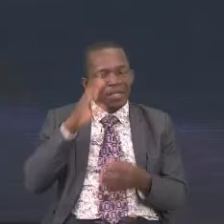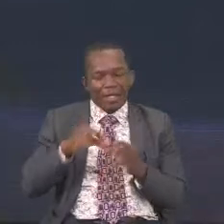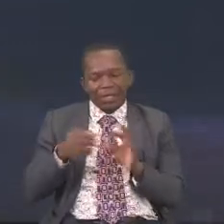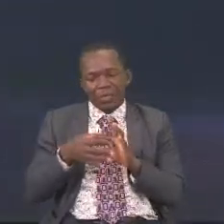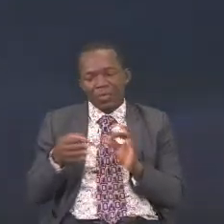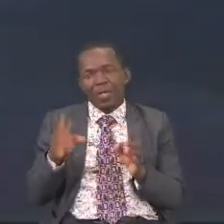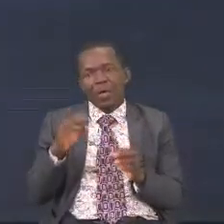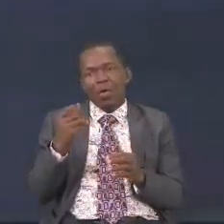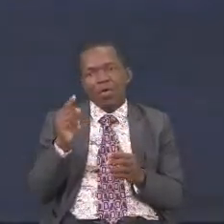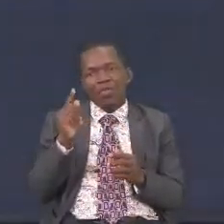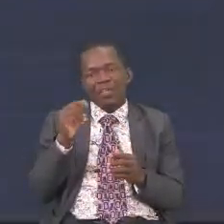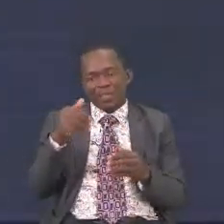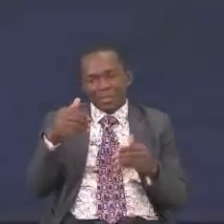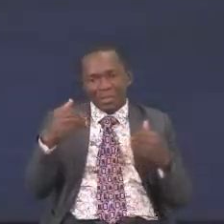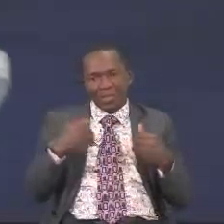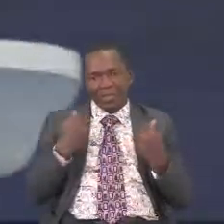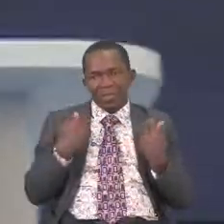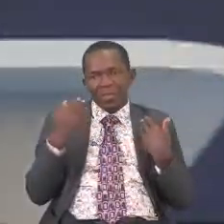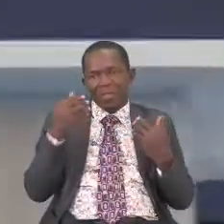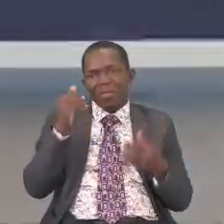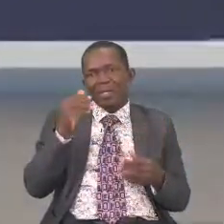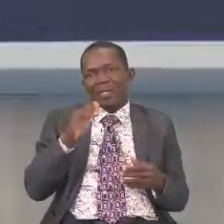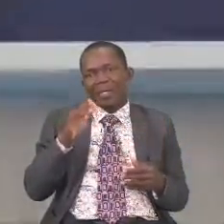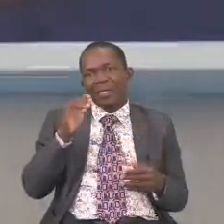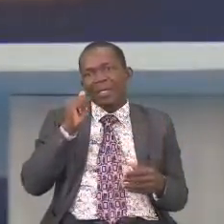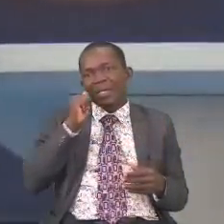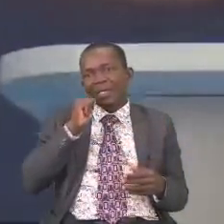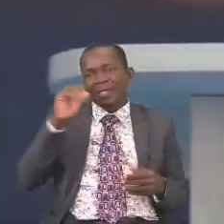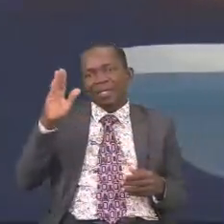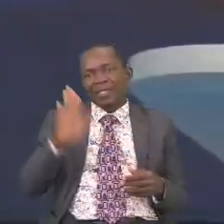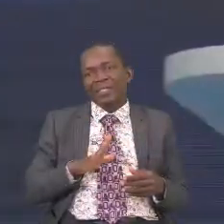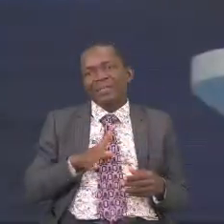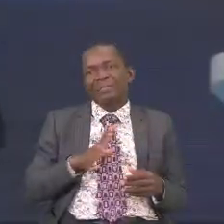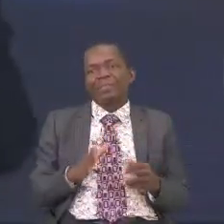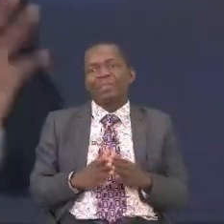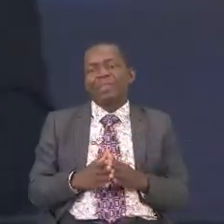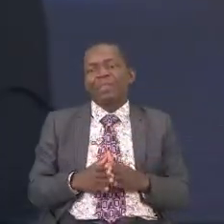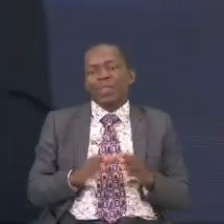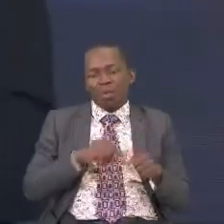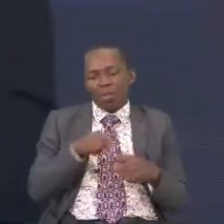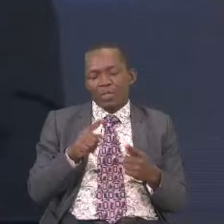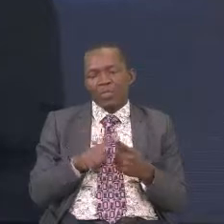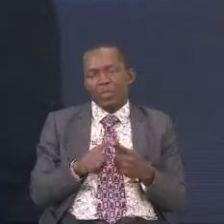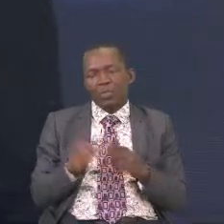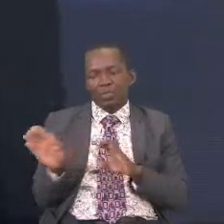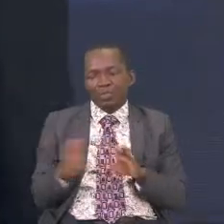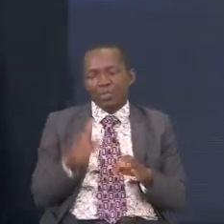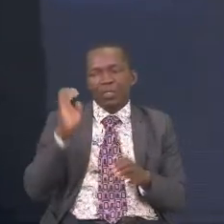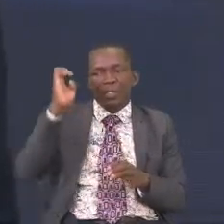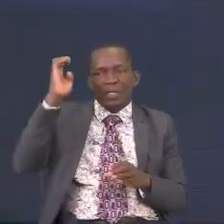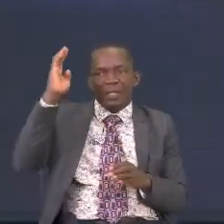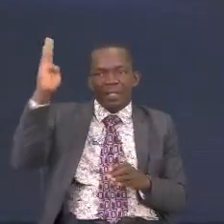lady went to do evangelism and wanted to do missions work in